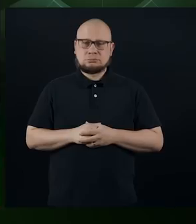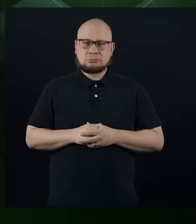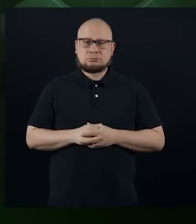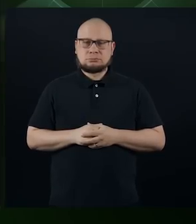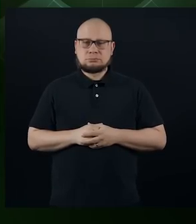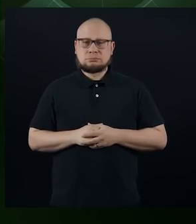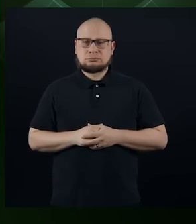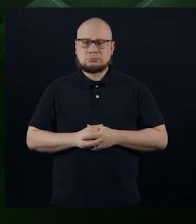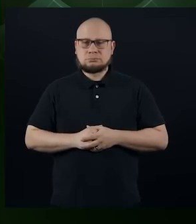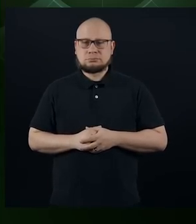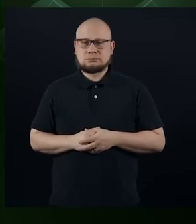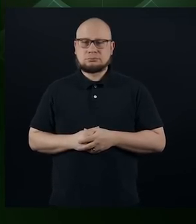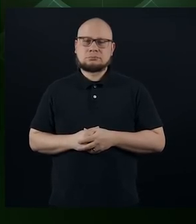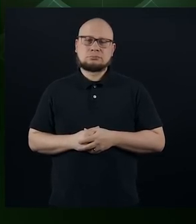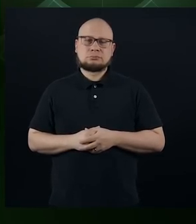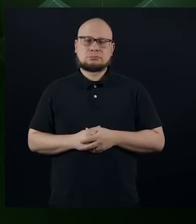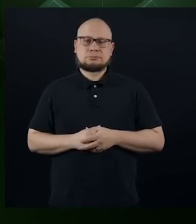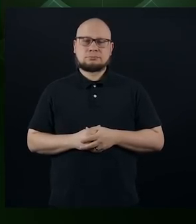feel?